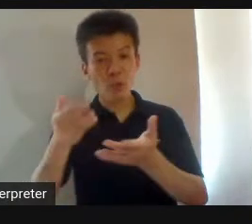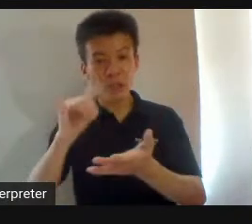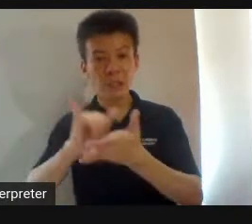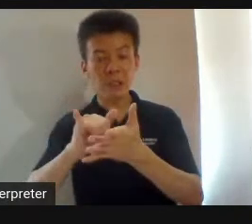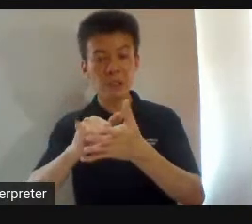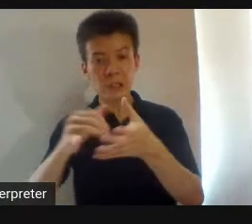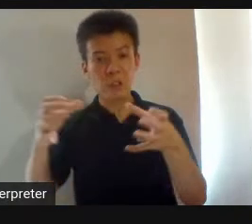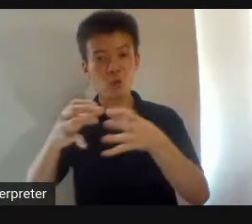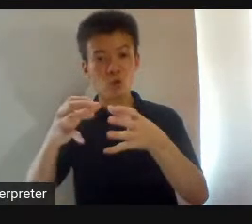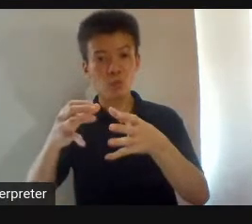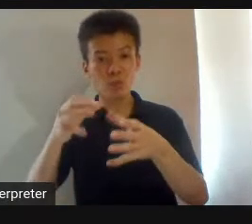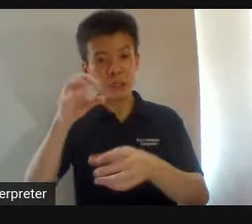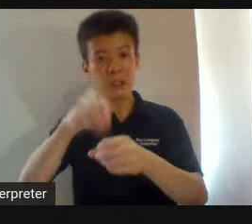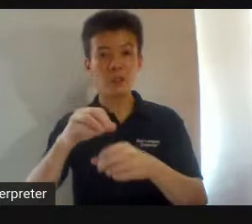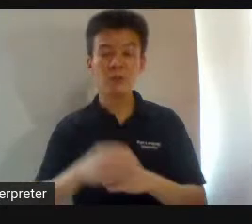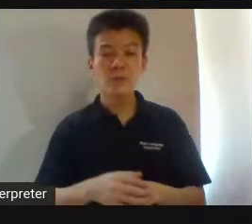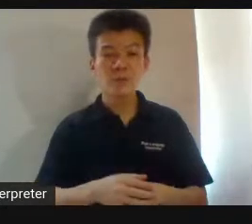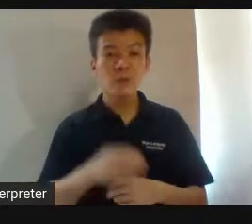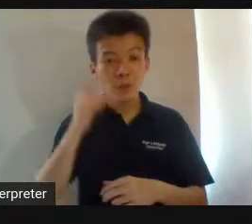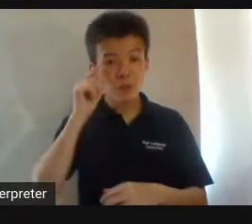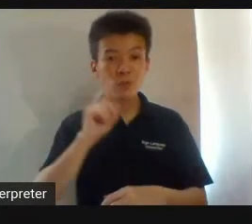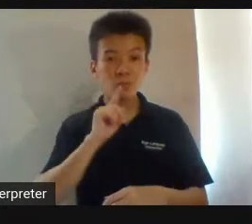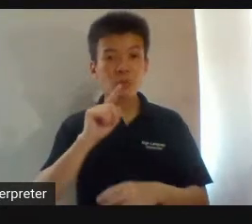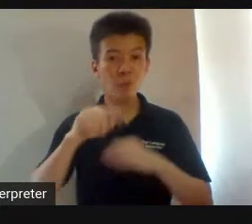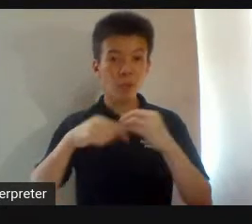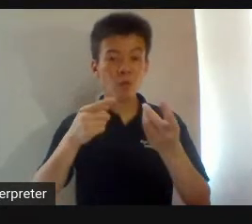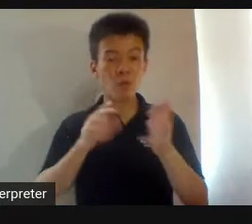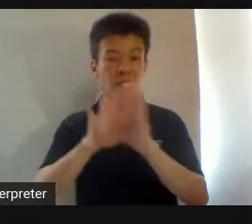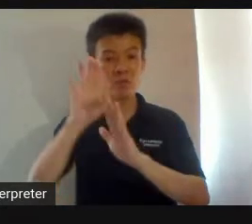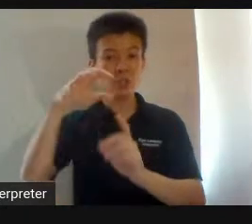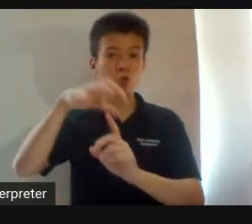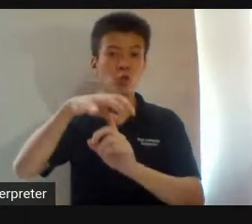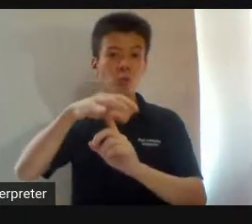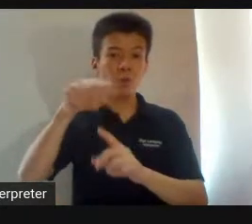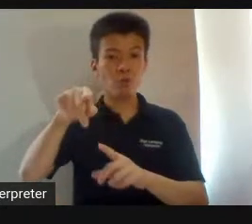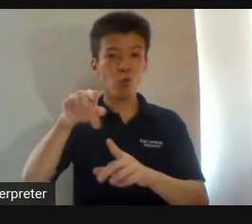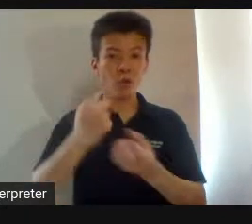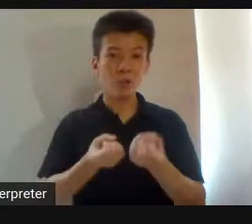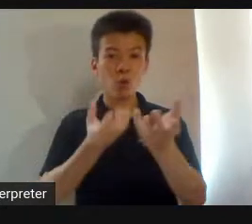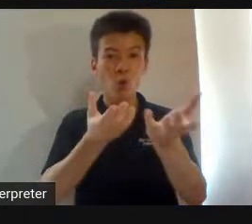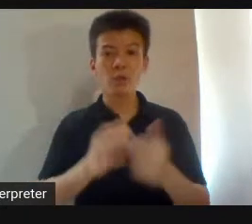of people in. So I think that's really about it, like developing champions for the cause.